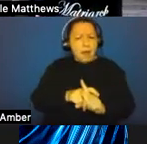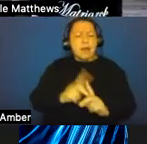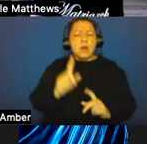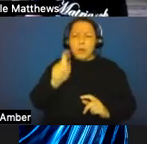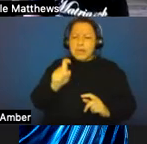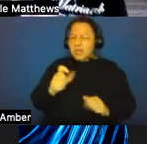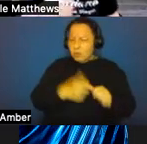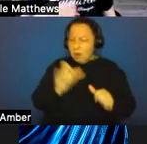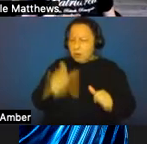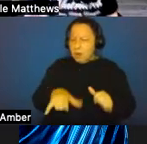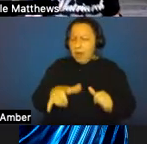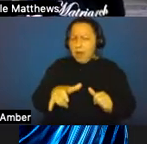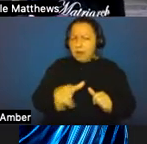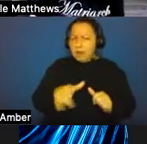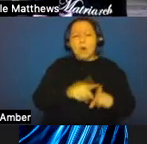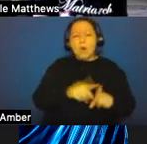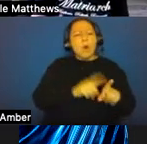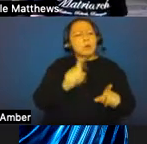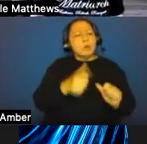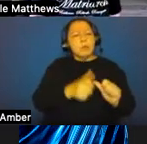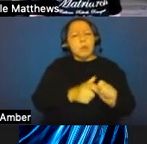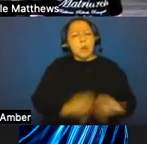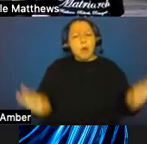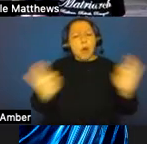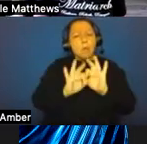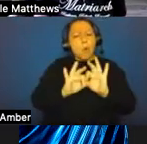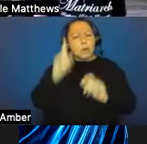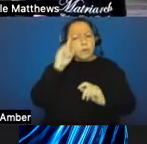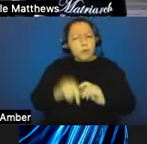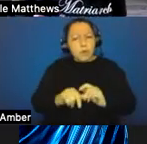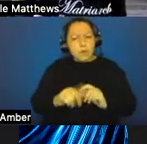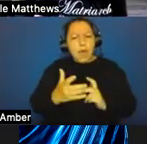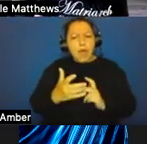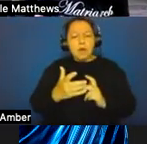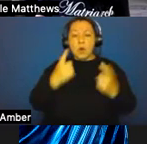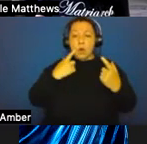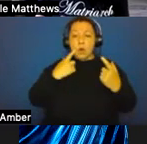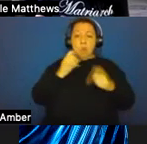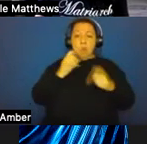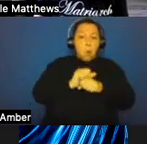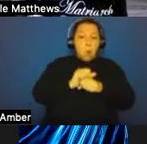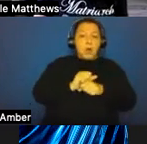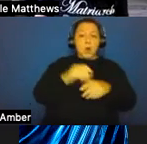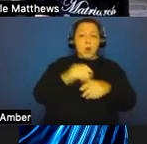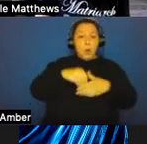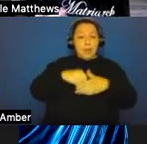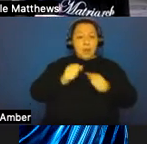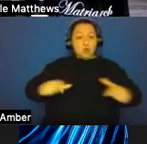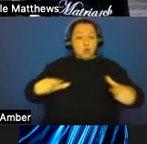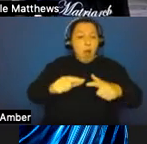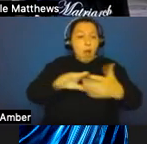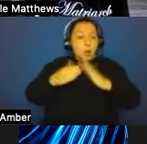need to remember the importance of that, whether we are working in tribal communities or in an urban area